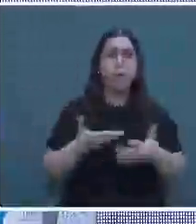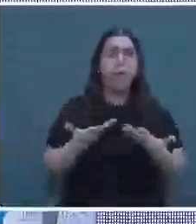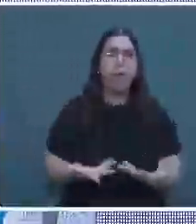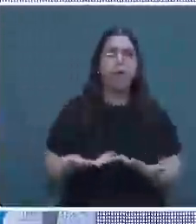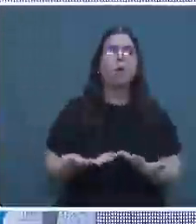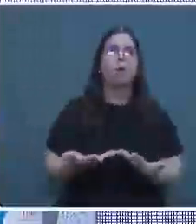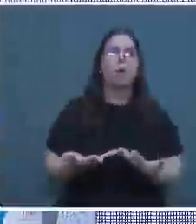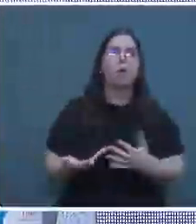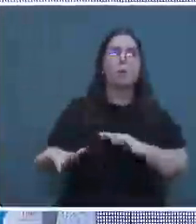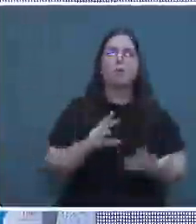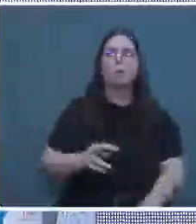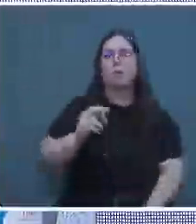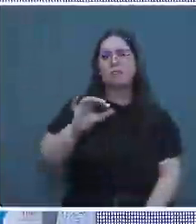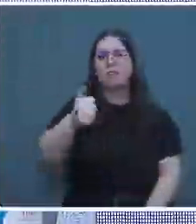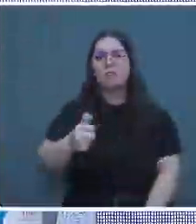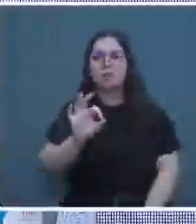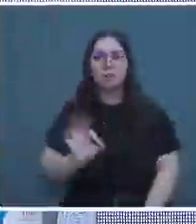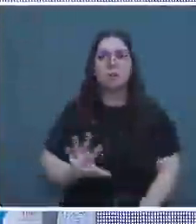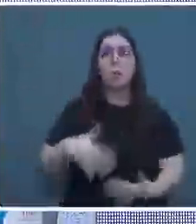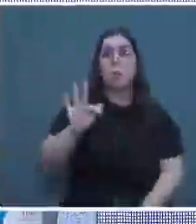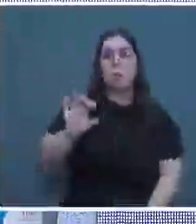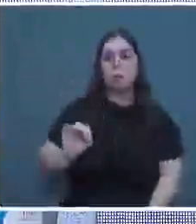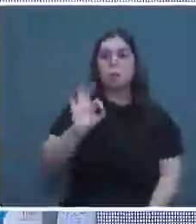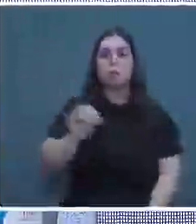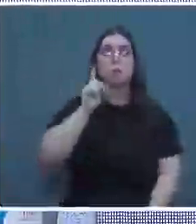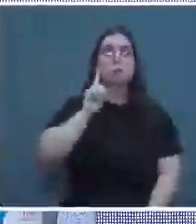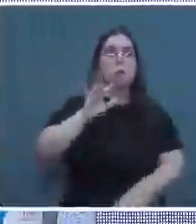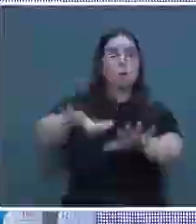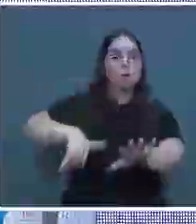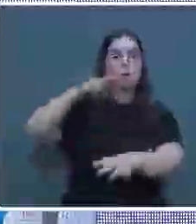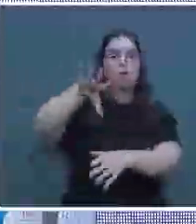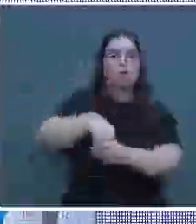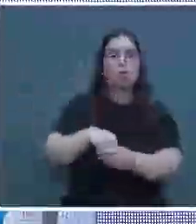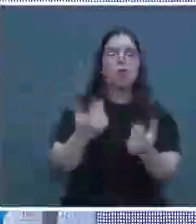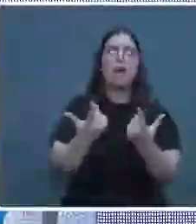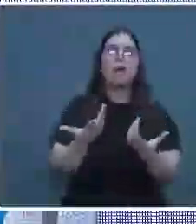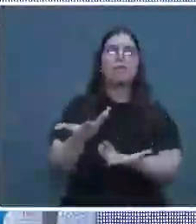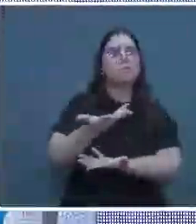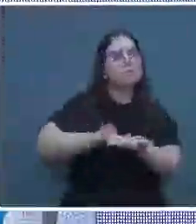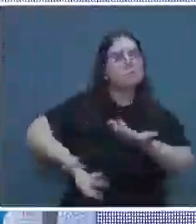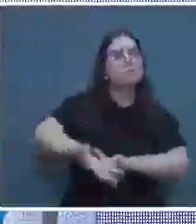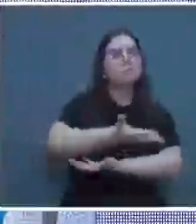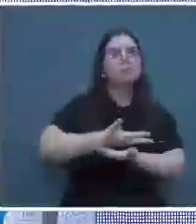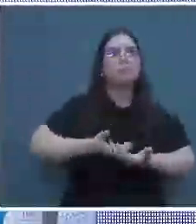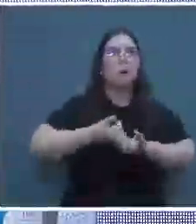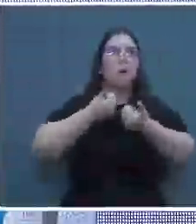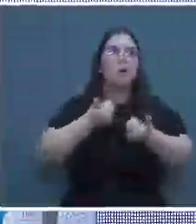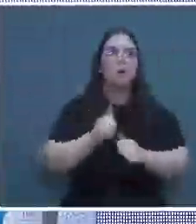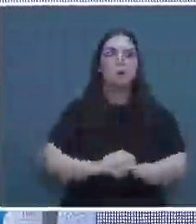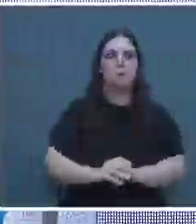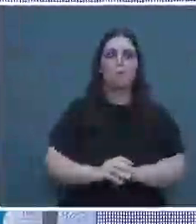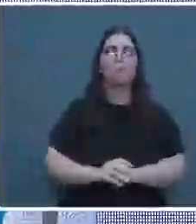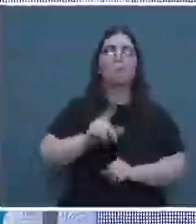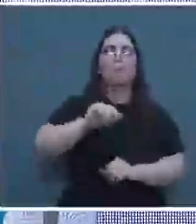than 35-40% are women, even in the parliament, the language, it's much more, let's say, better. And definitely